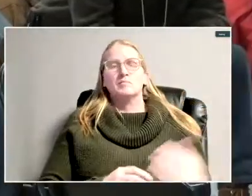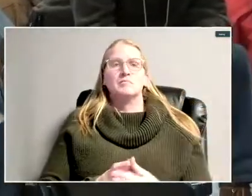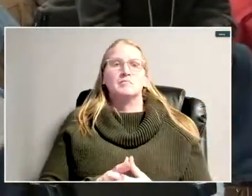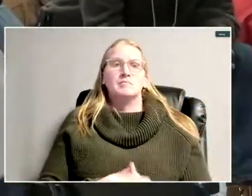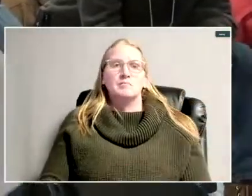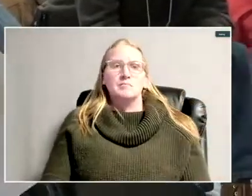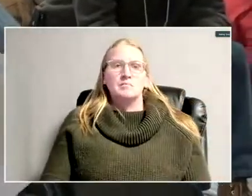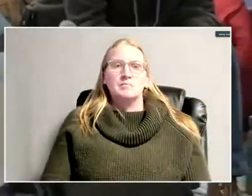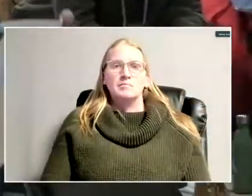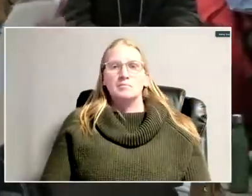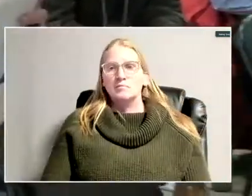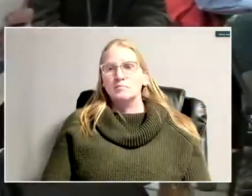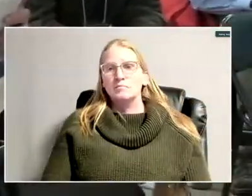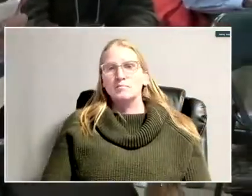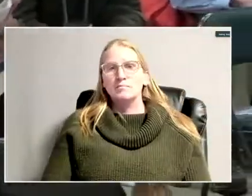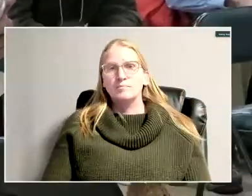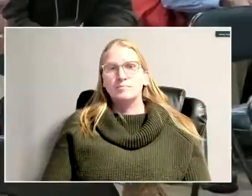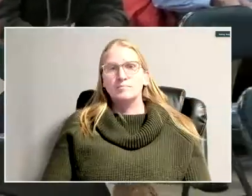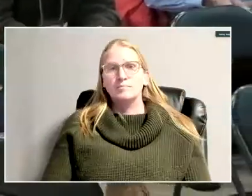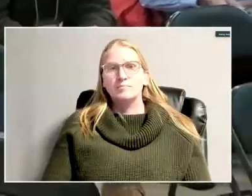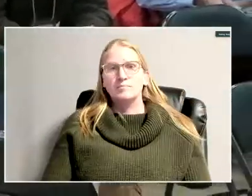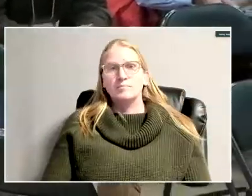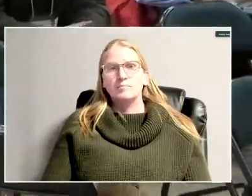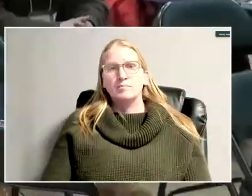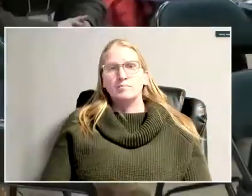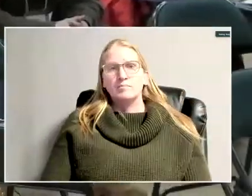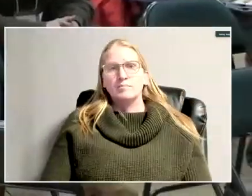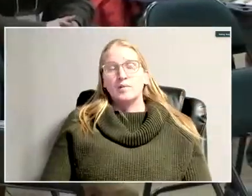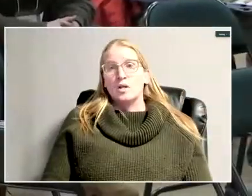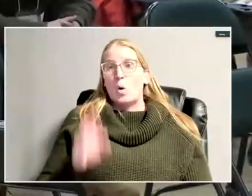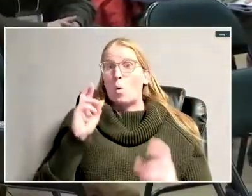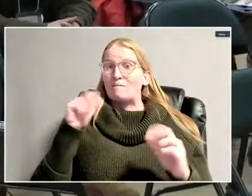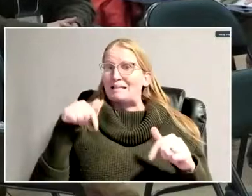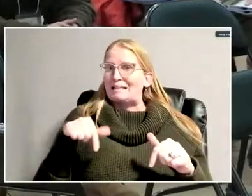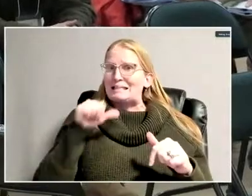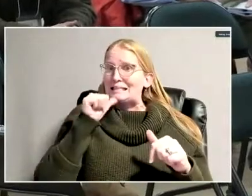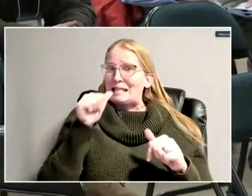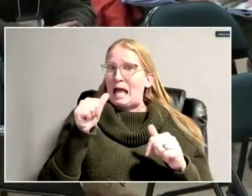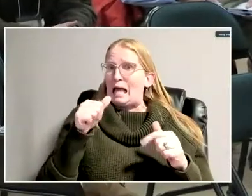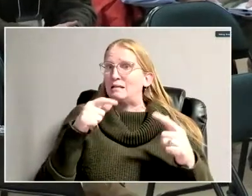Sprite uh this is hopefully uh not terribly controversial